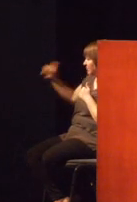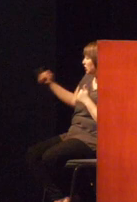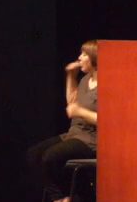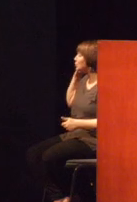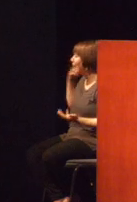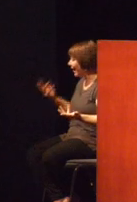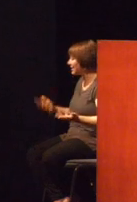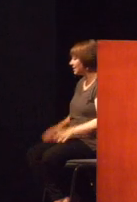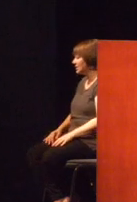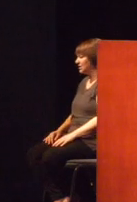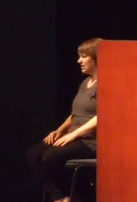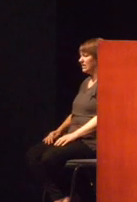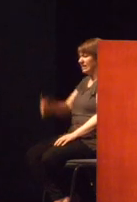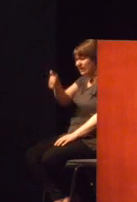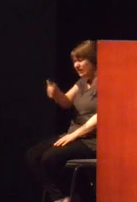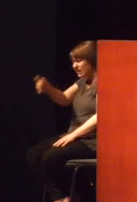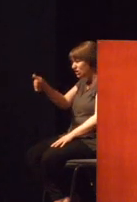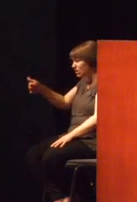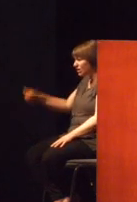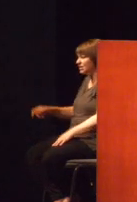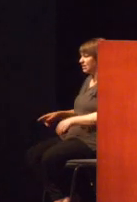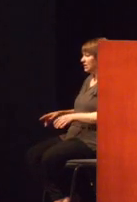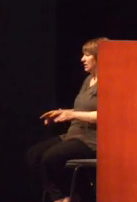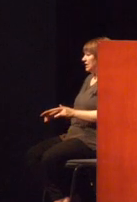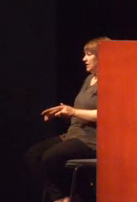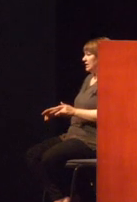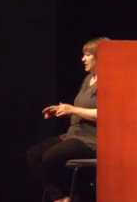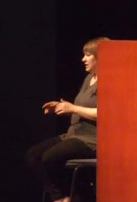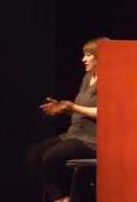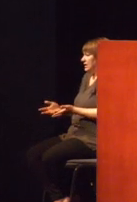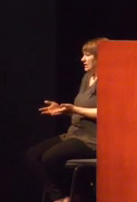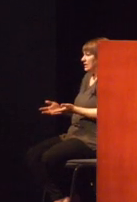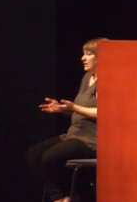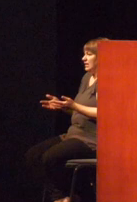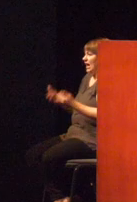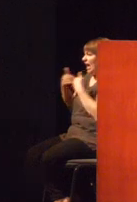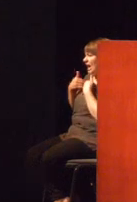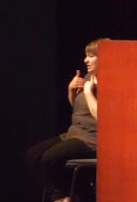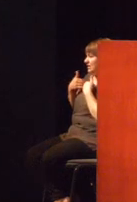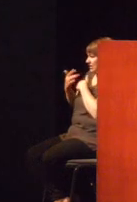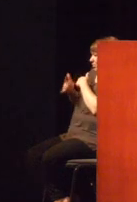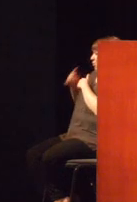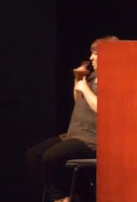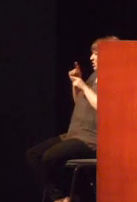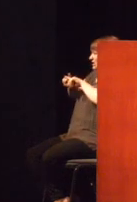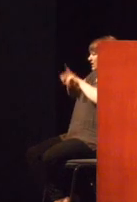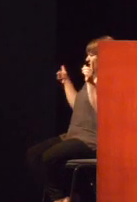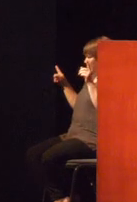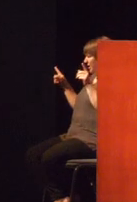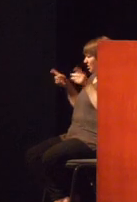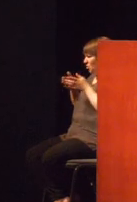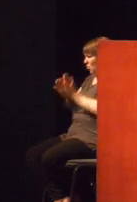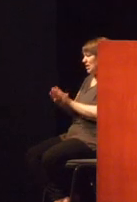we recognize that each of us is vulnerable to different forms of oppression.